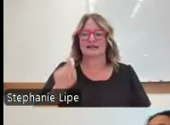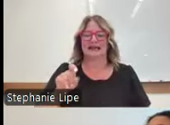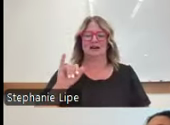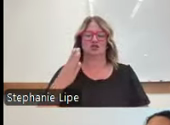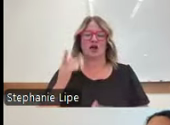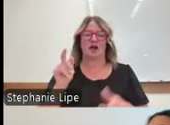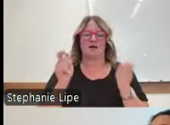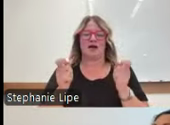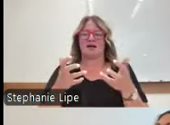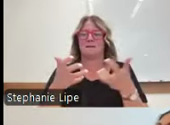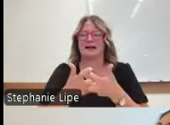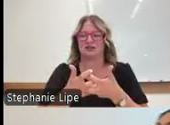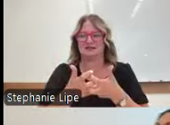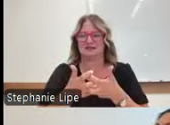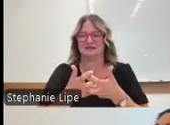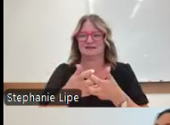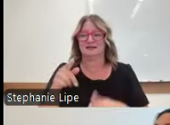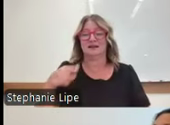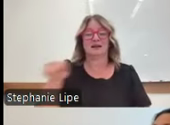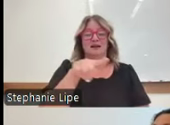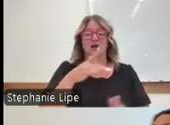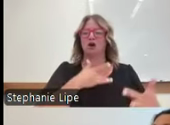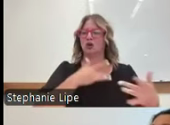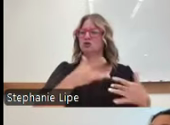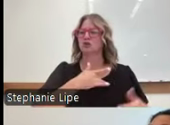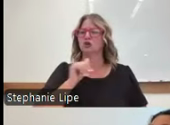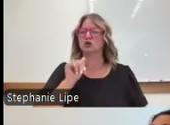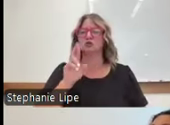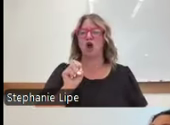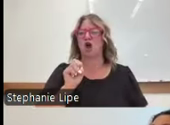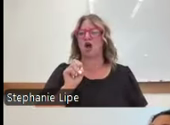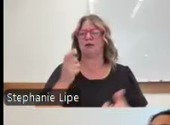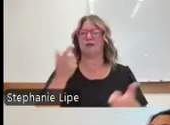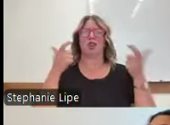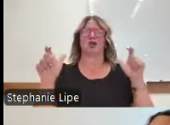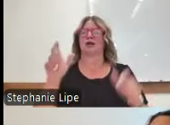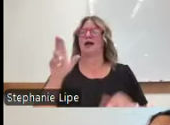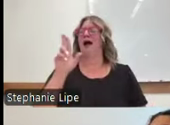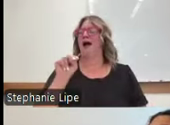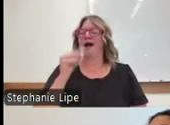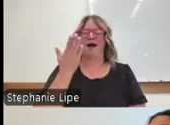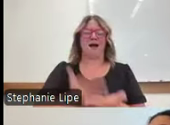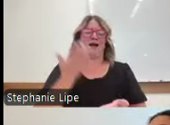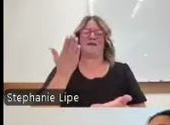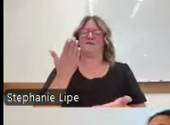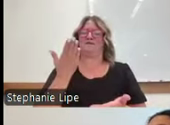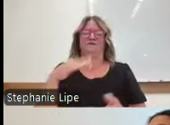individuals due to cost and what the job accommodations may include. If this is a concern, it could